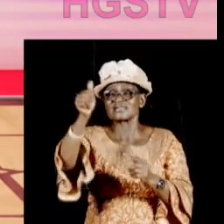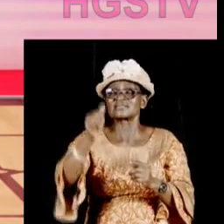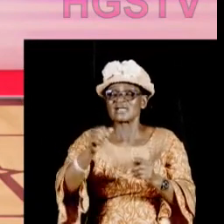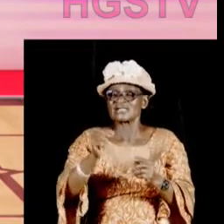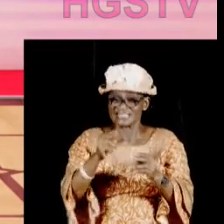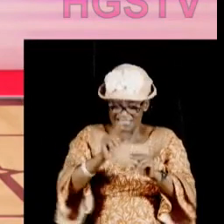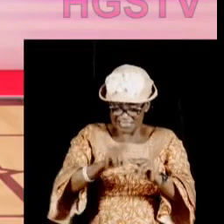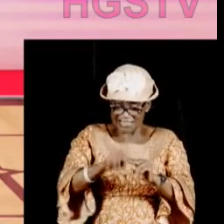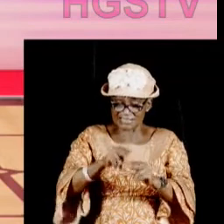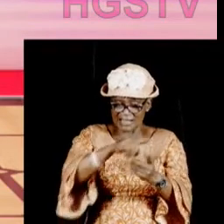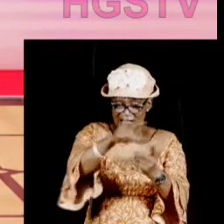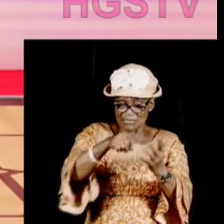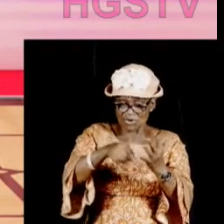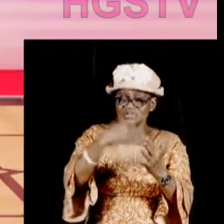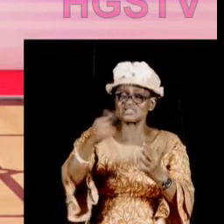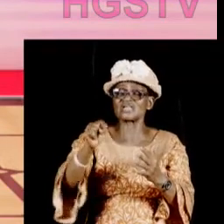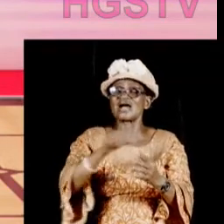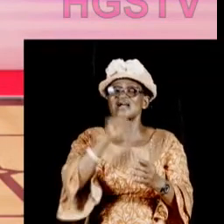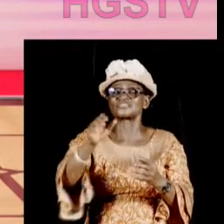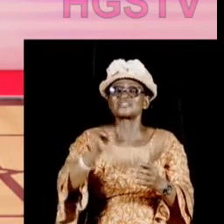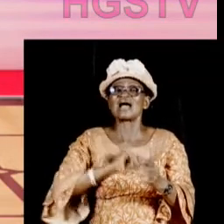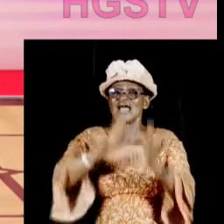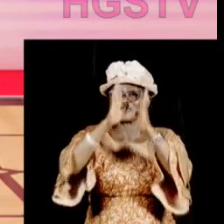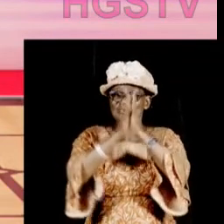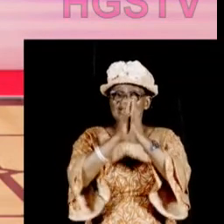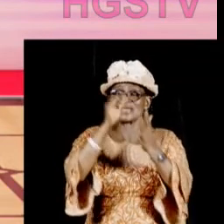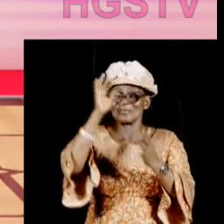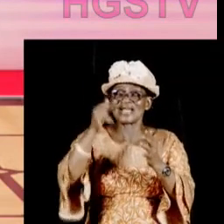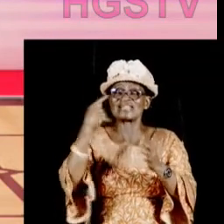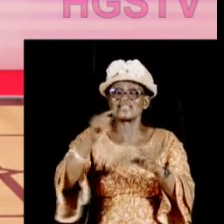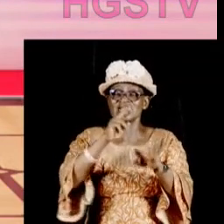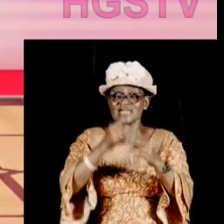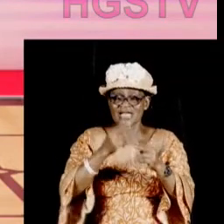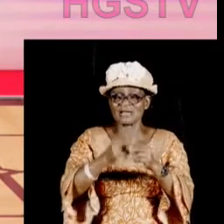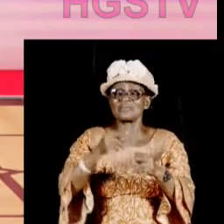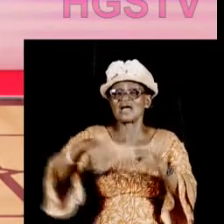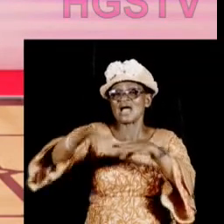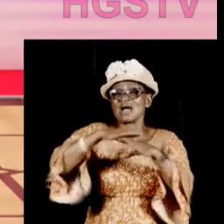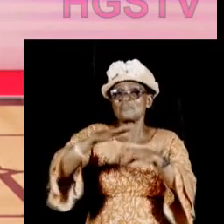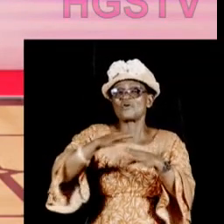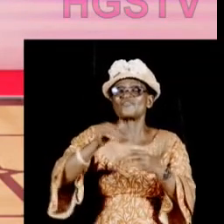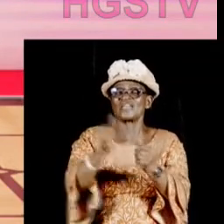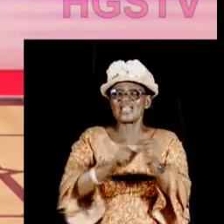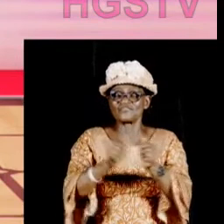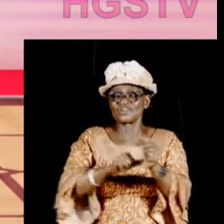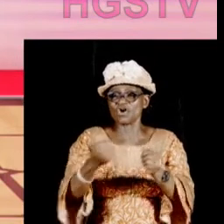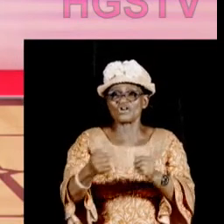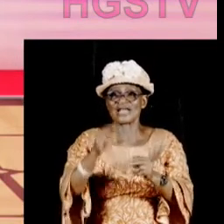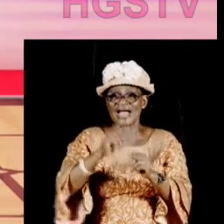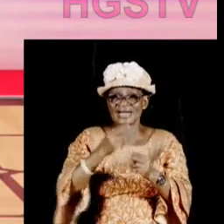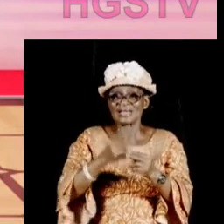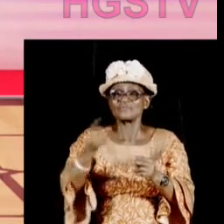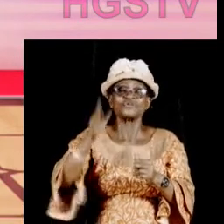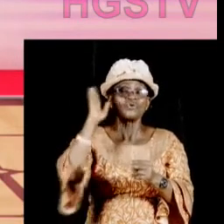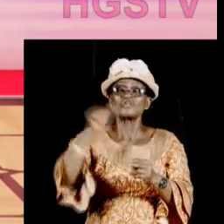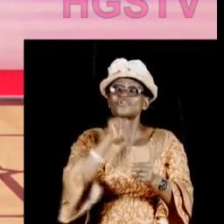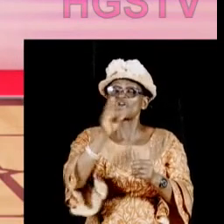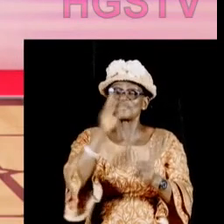ashes because he was afflicted. I pray by the name that is above every other name, you will not be afflicted in Jesus'